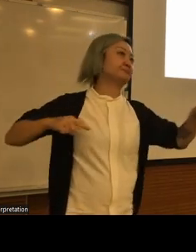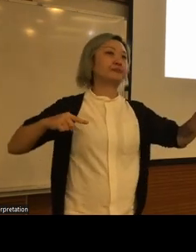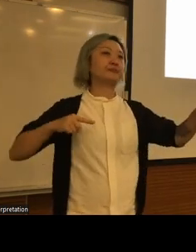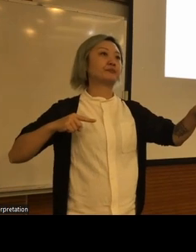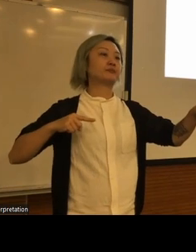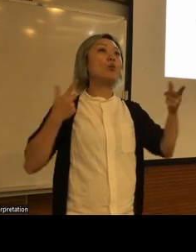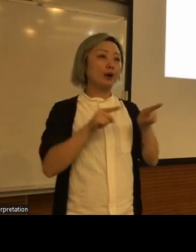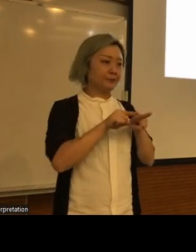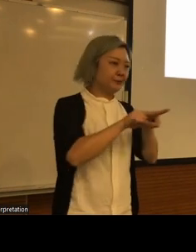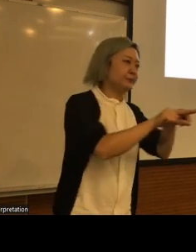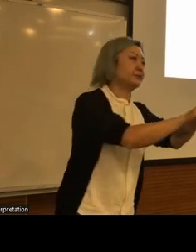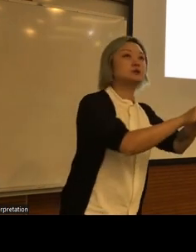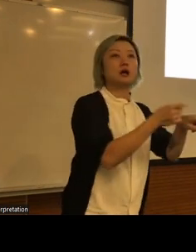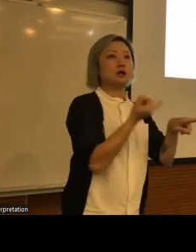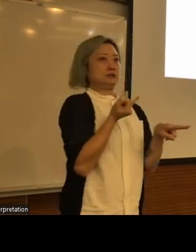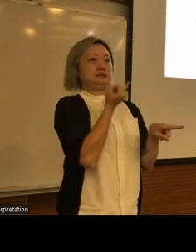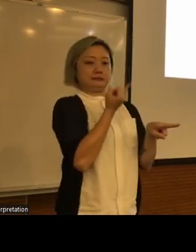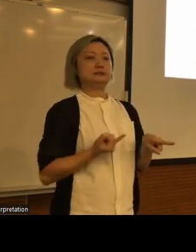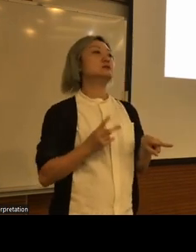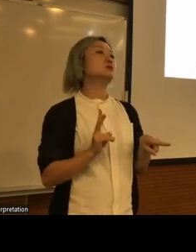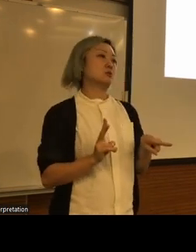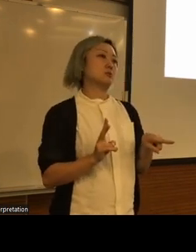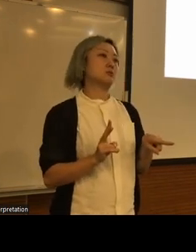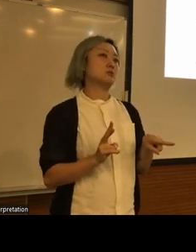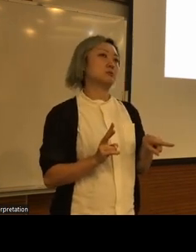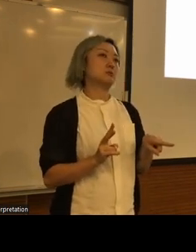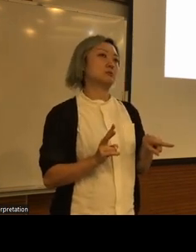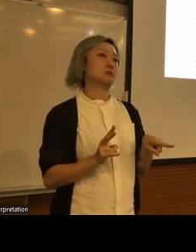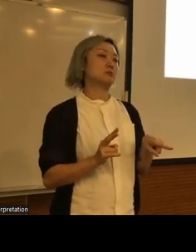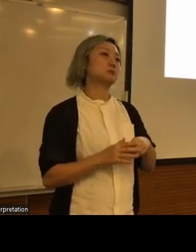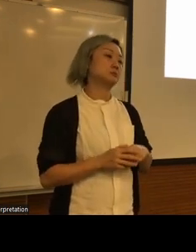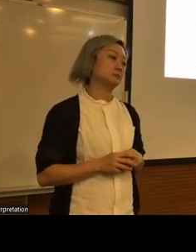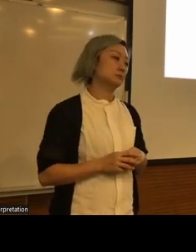long, one of the